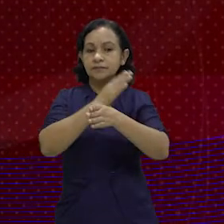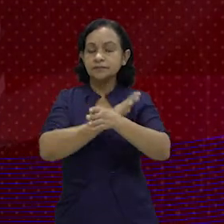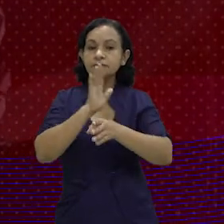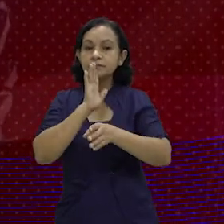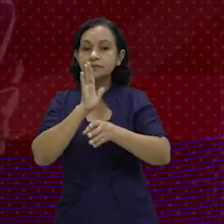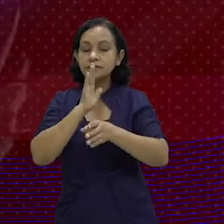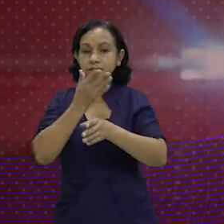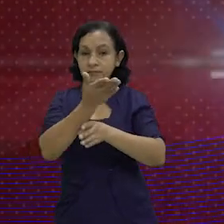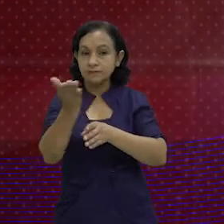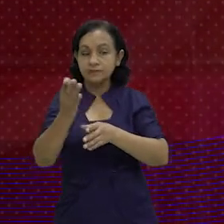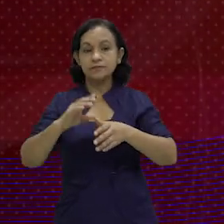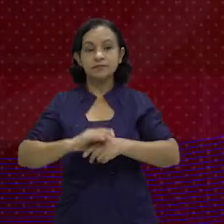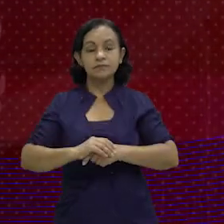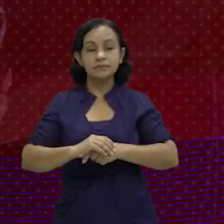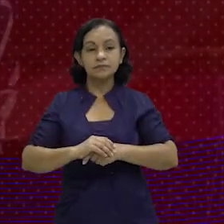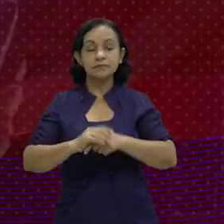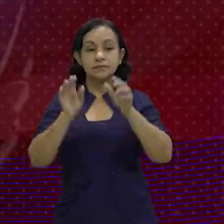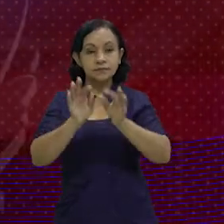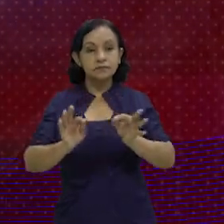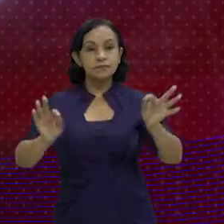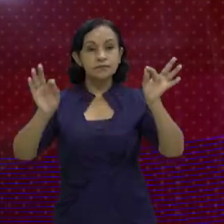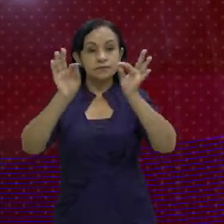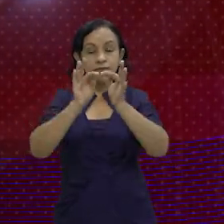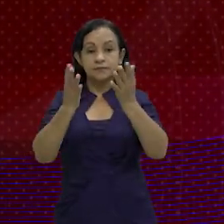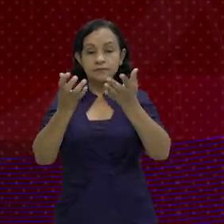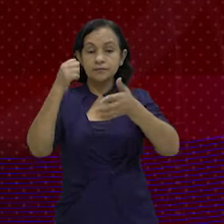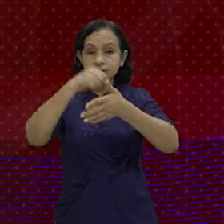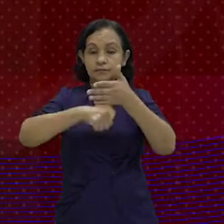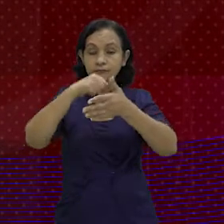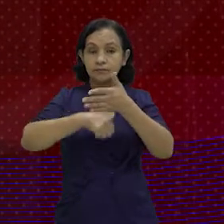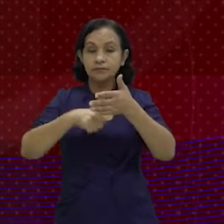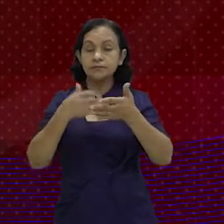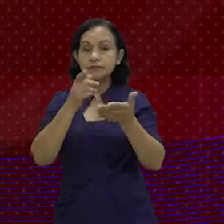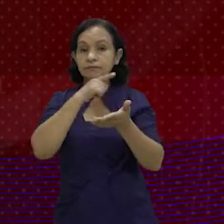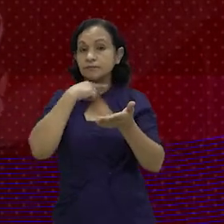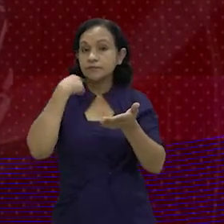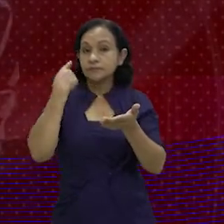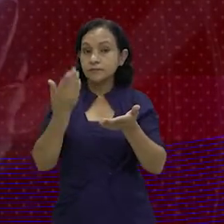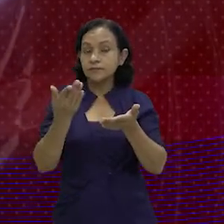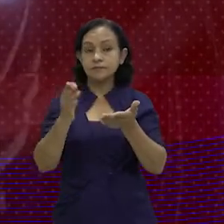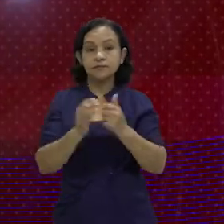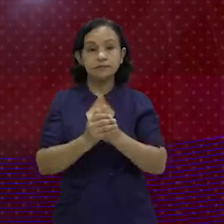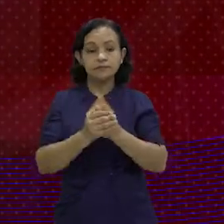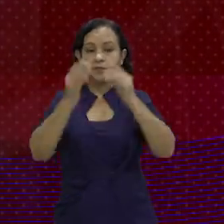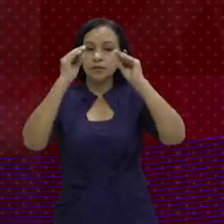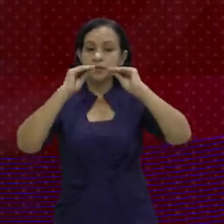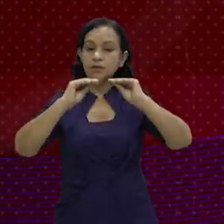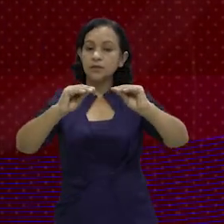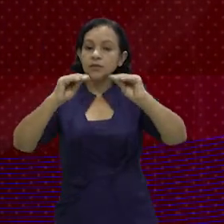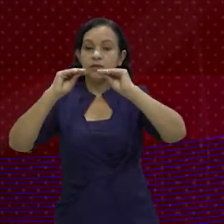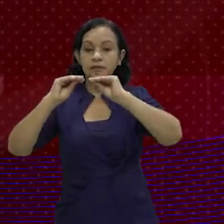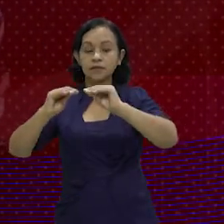with you, our main challenge is the level of education